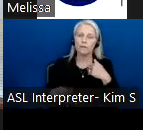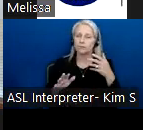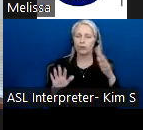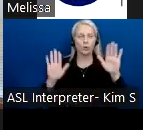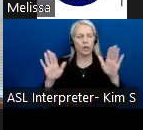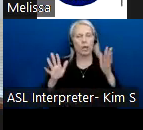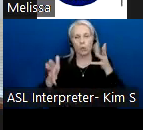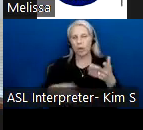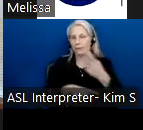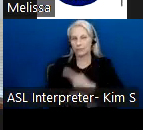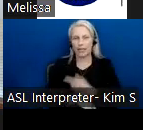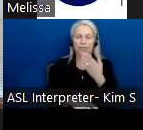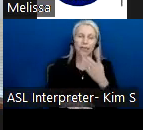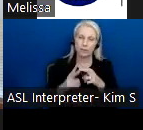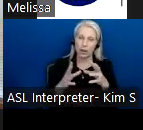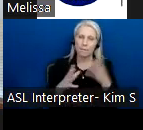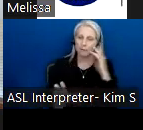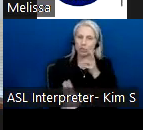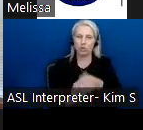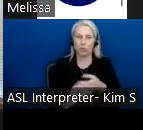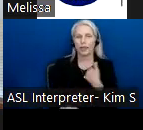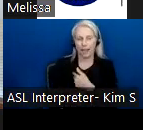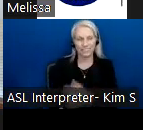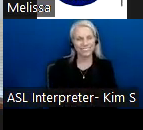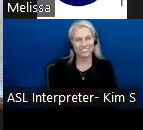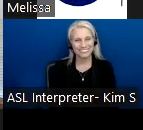day. And thank you very much for joining us.